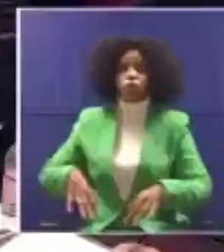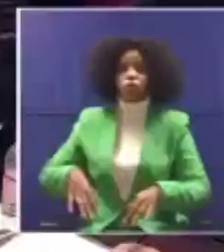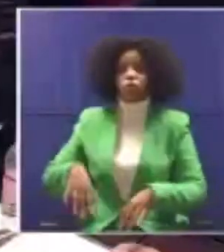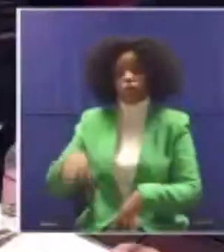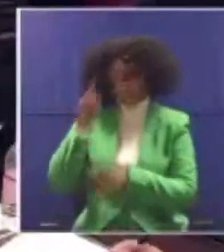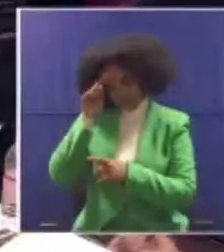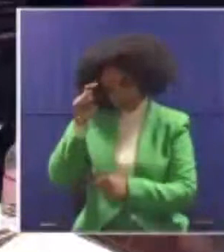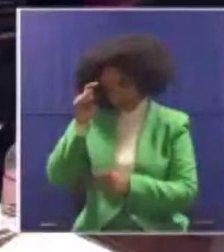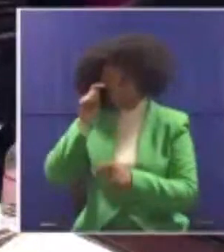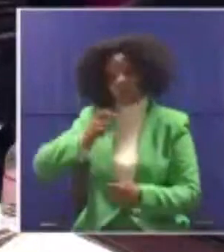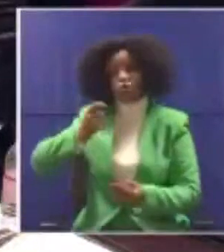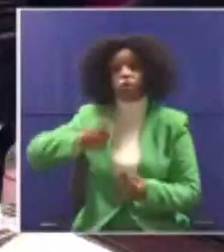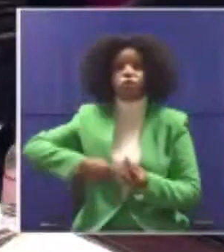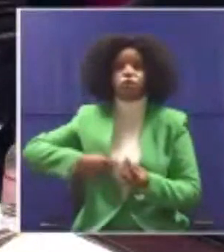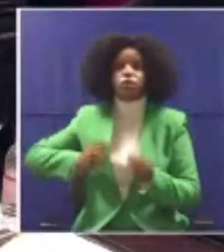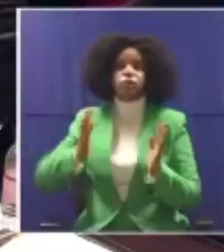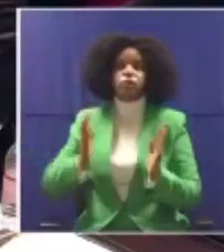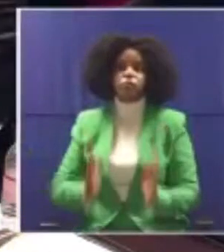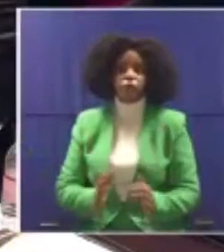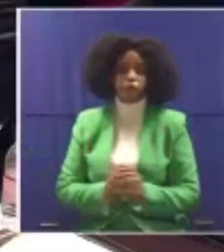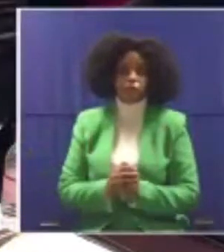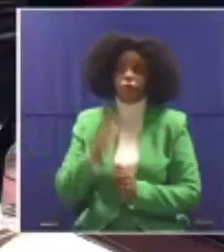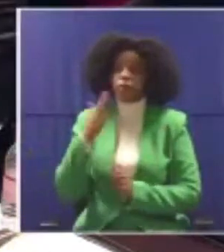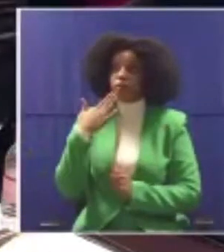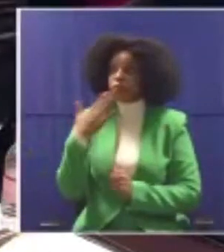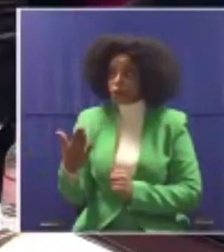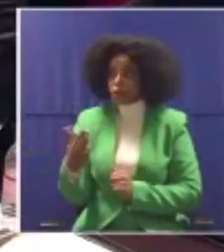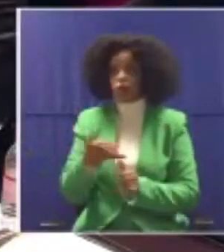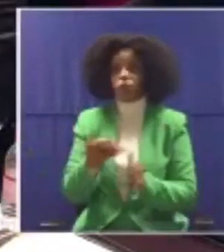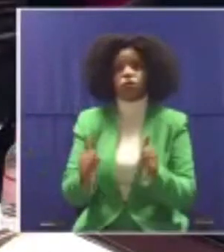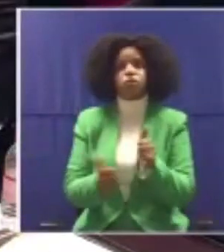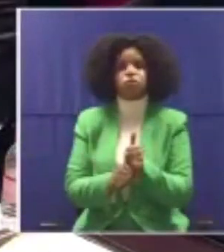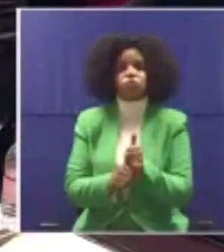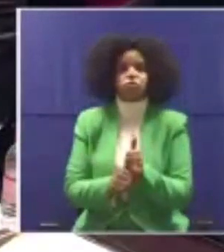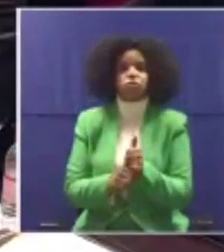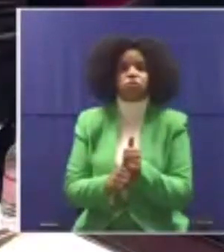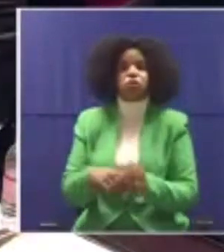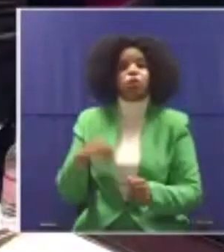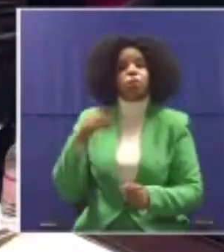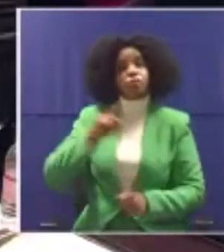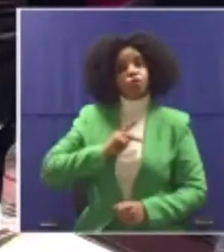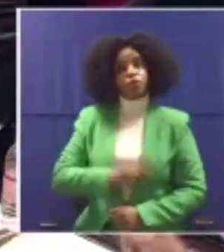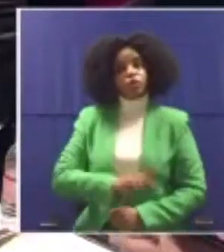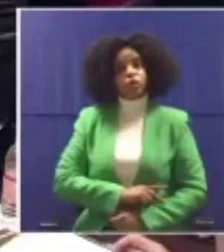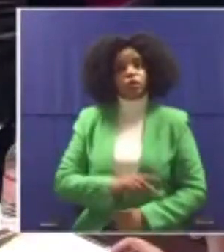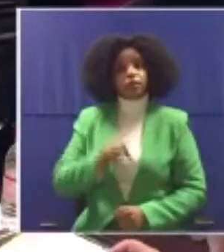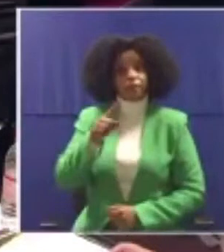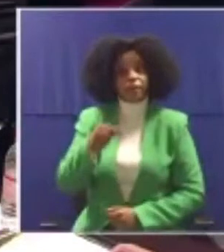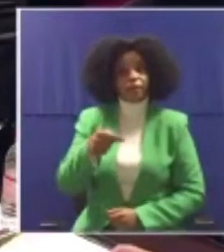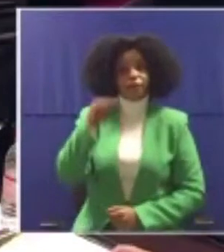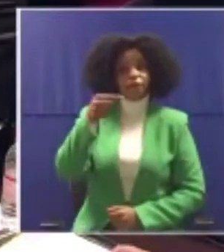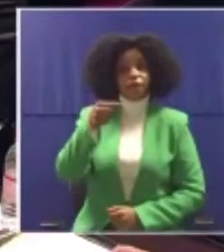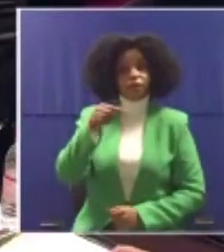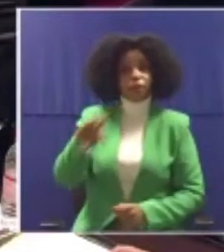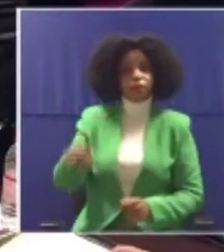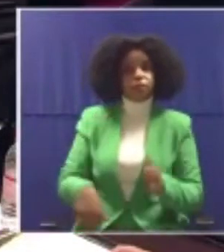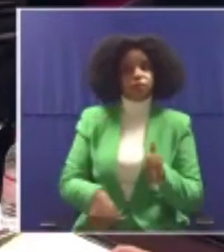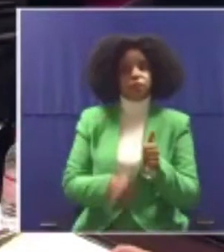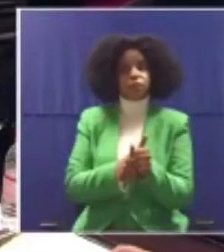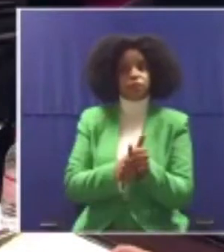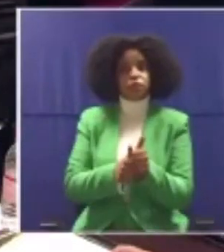Deputy President. The first supplementary question will be asked by the Honorable S. Gwahobe.